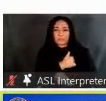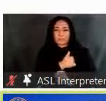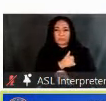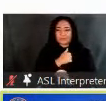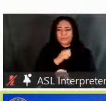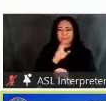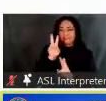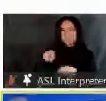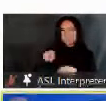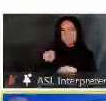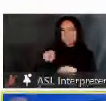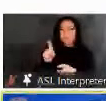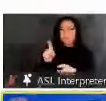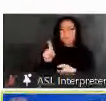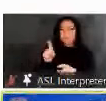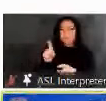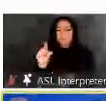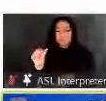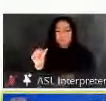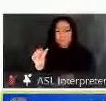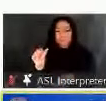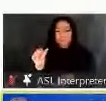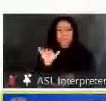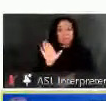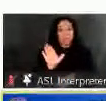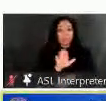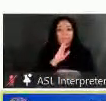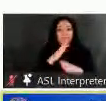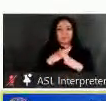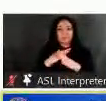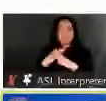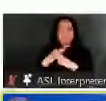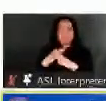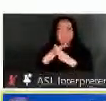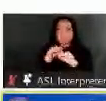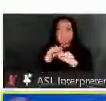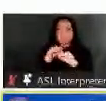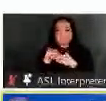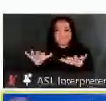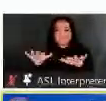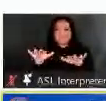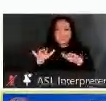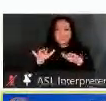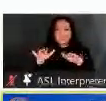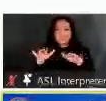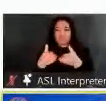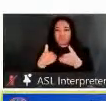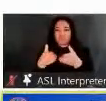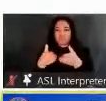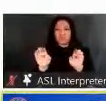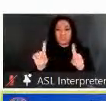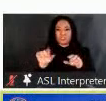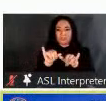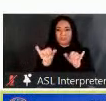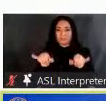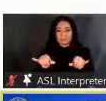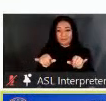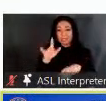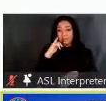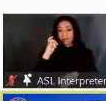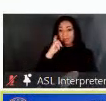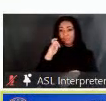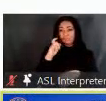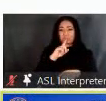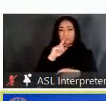These barriers have become baked into the broader education system, and while California has made strides towards